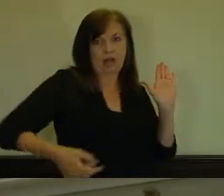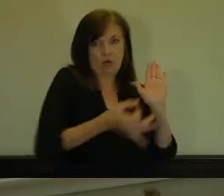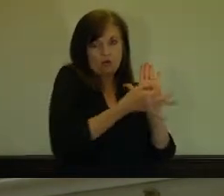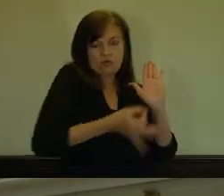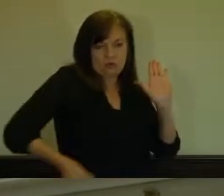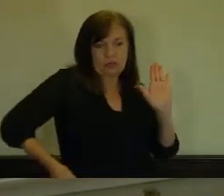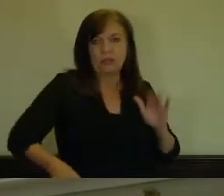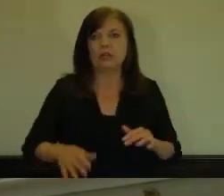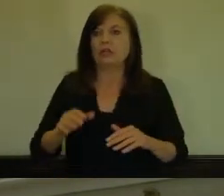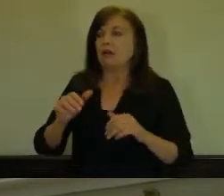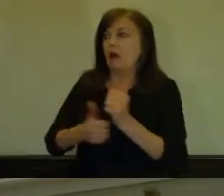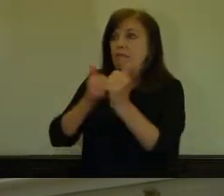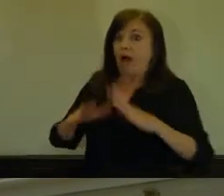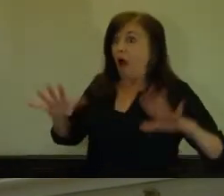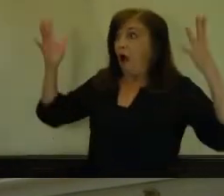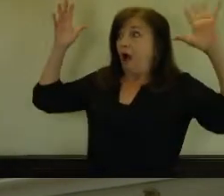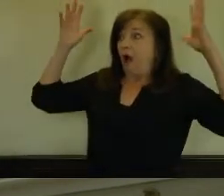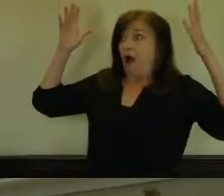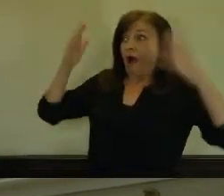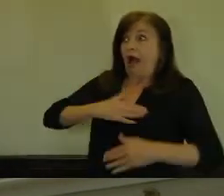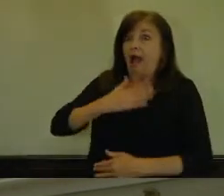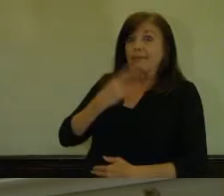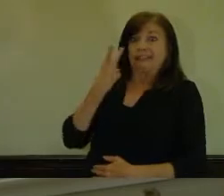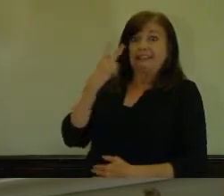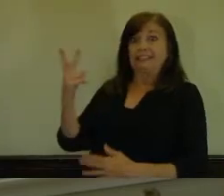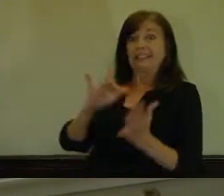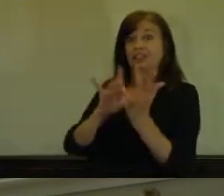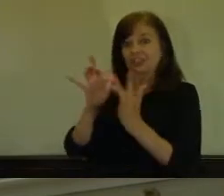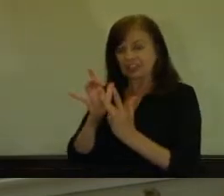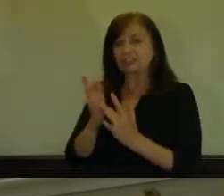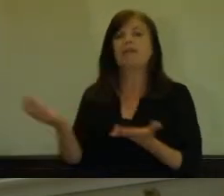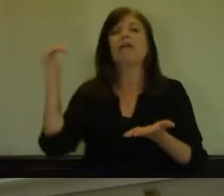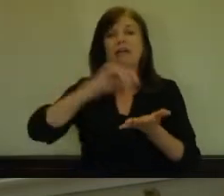disciples rejoiced when they saw the Lord. Jesus said to